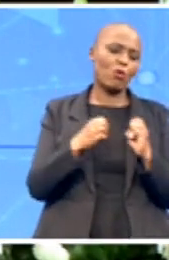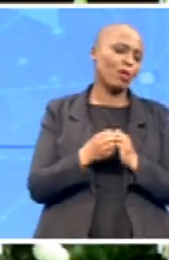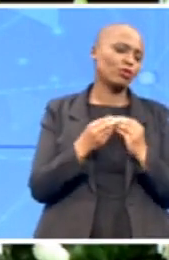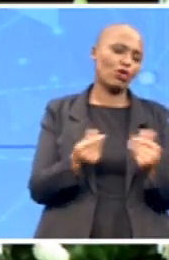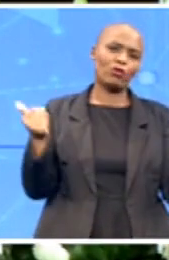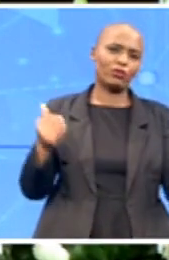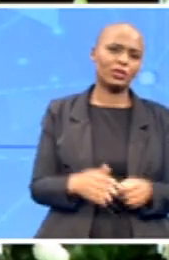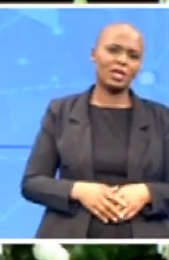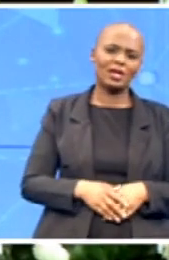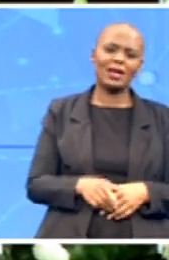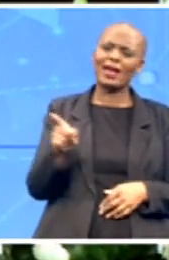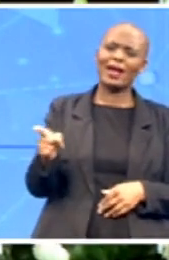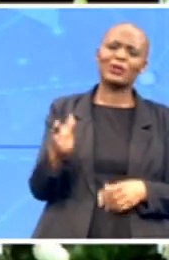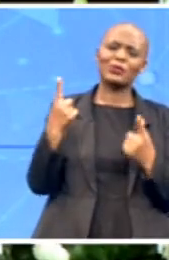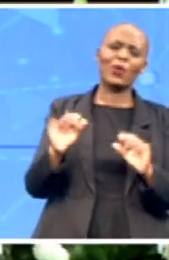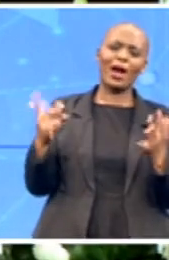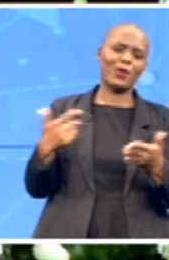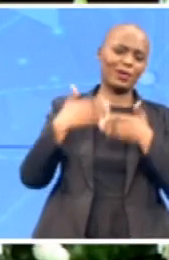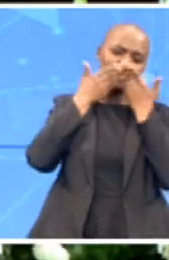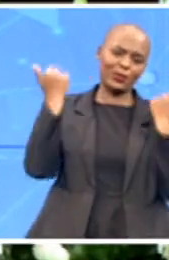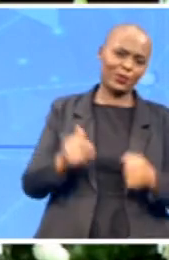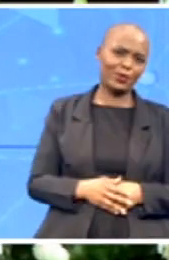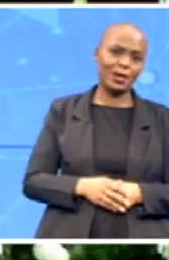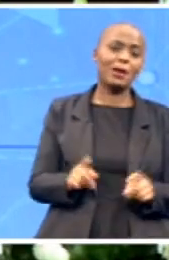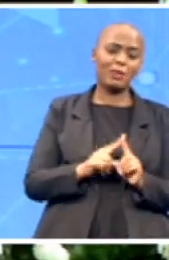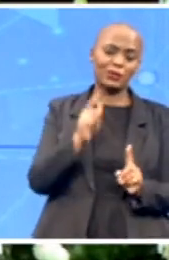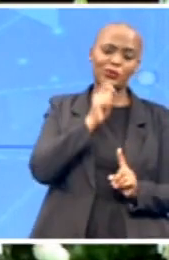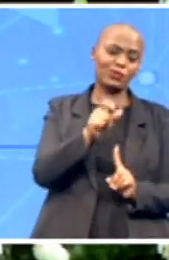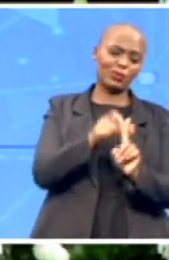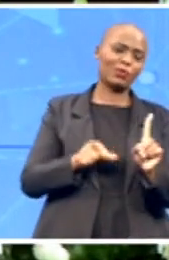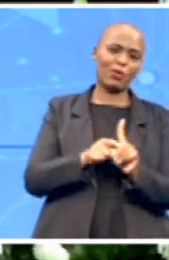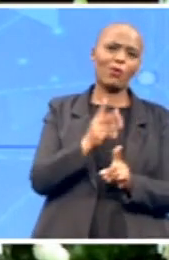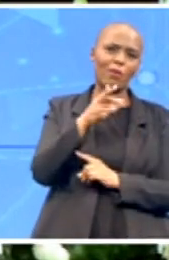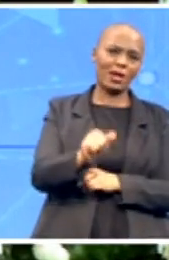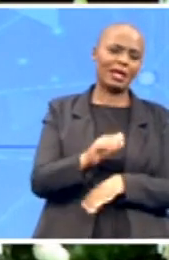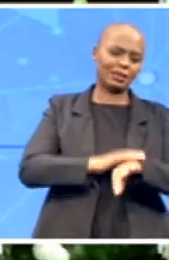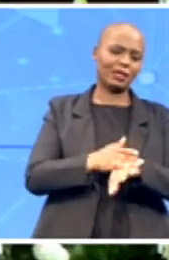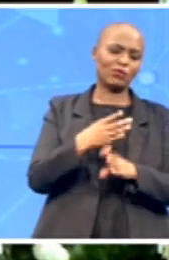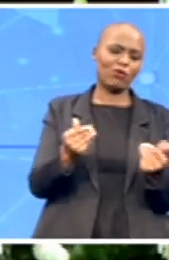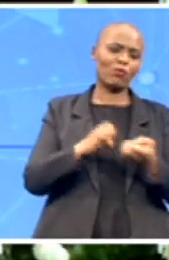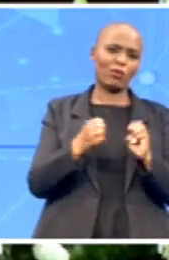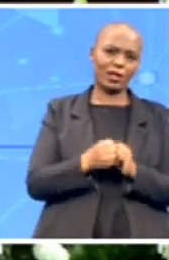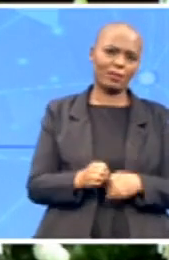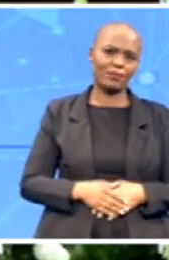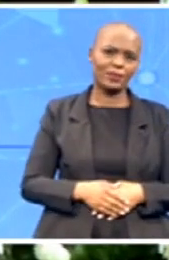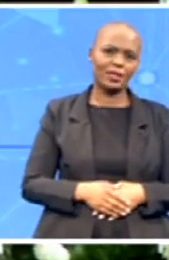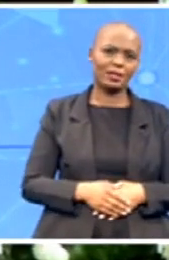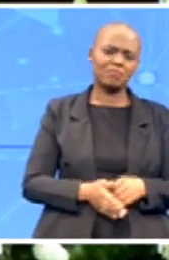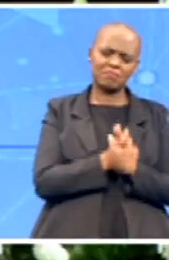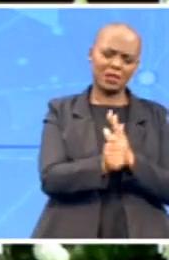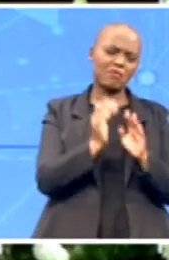Komphela has tried to solve that problem. The computer is gone.